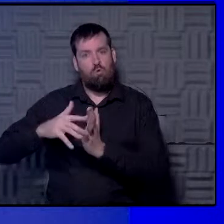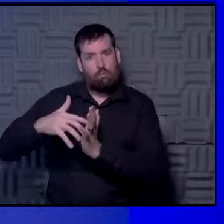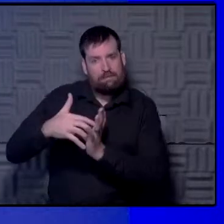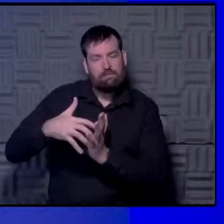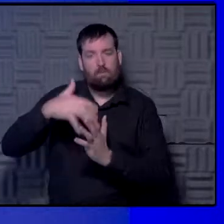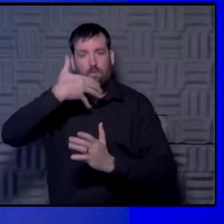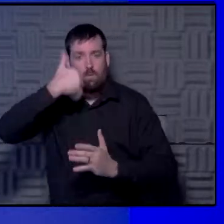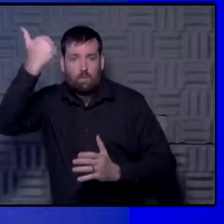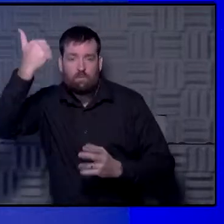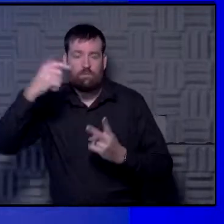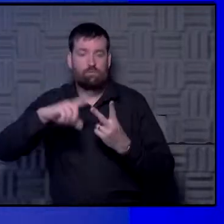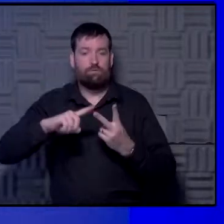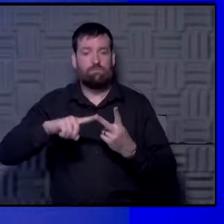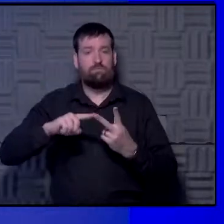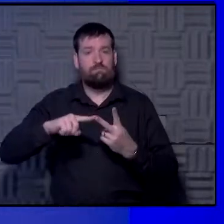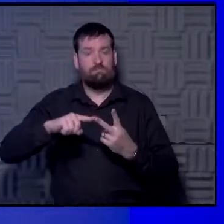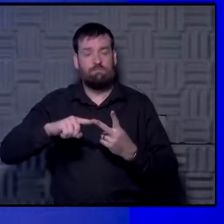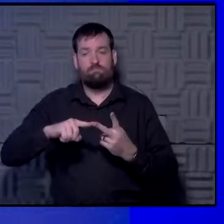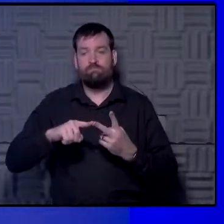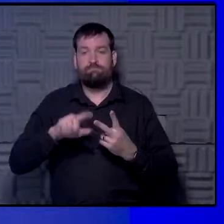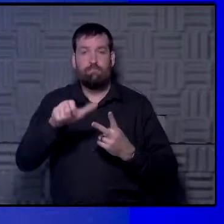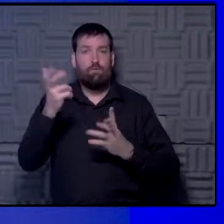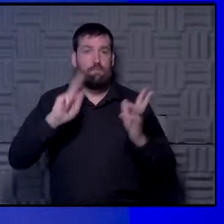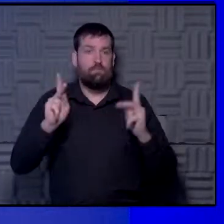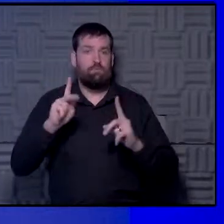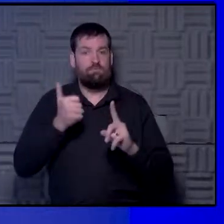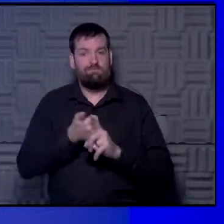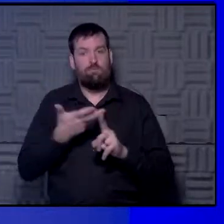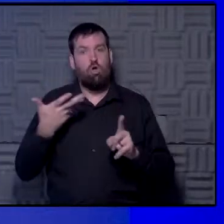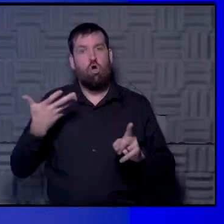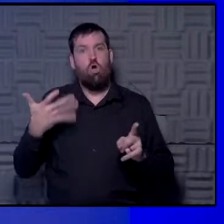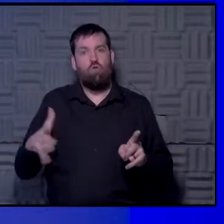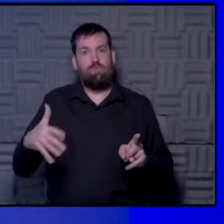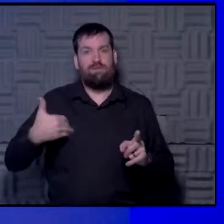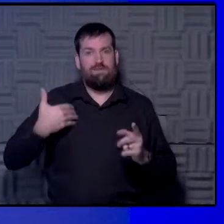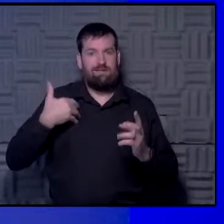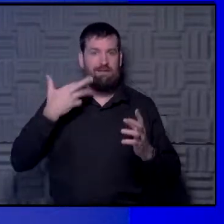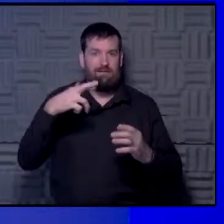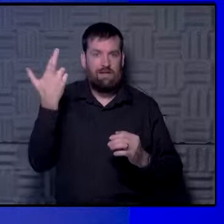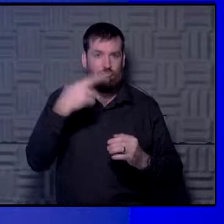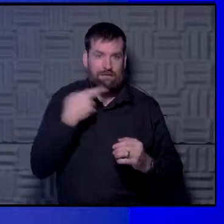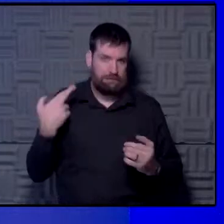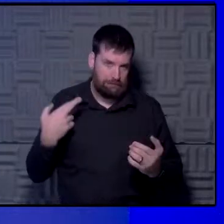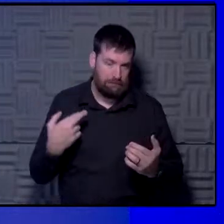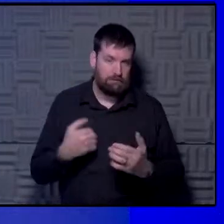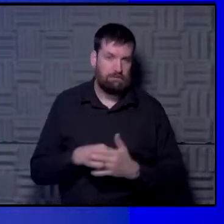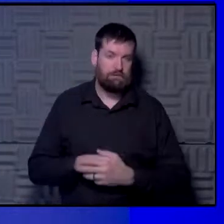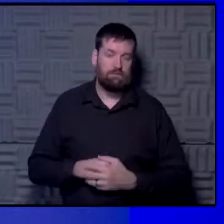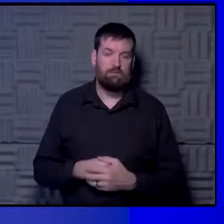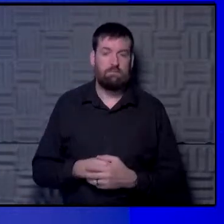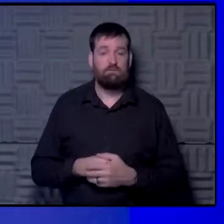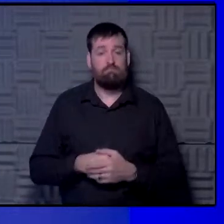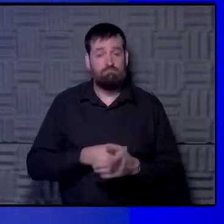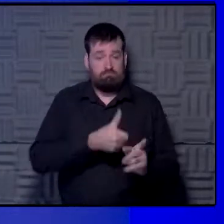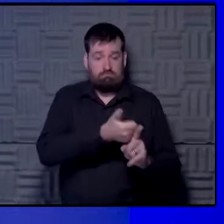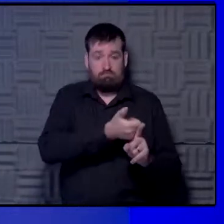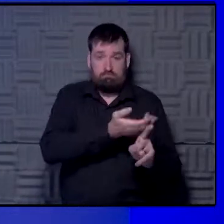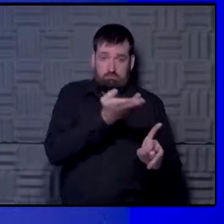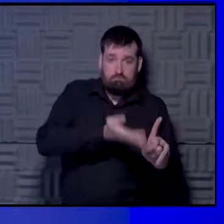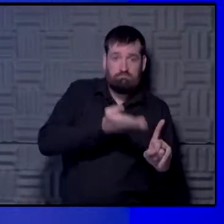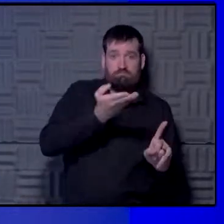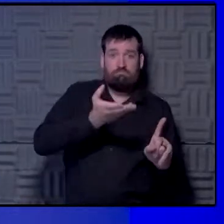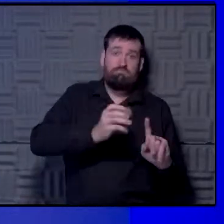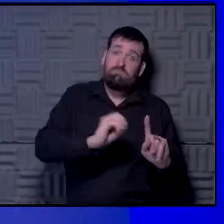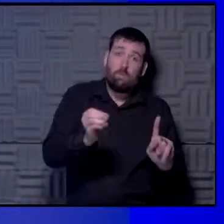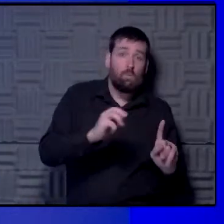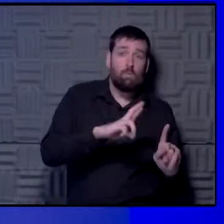that's older populations and other people who have comorbidities that put them at higher risk of infection as well. So while the individual may not be at